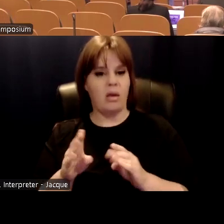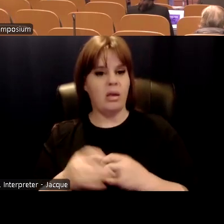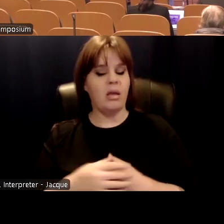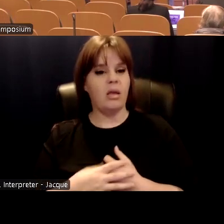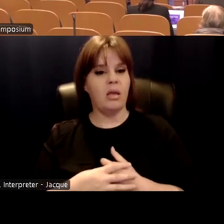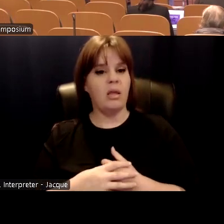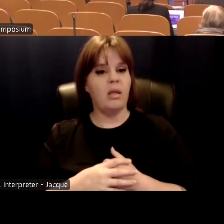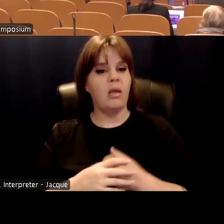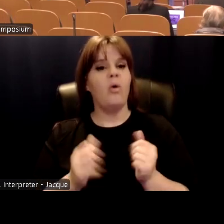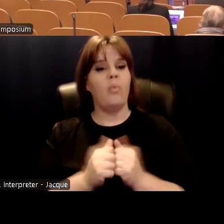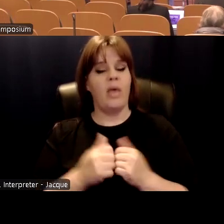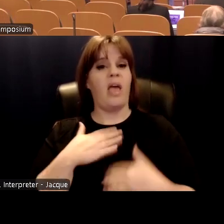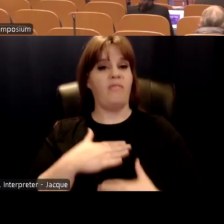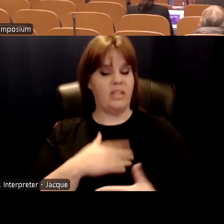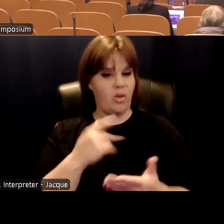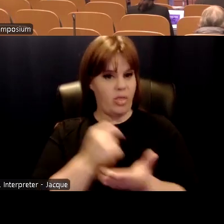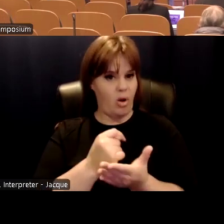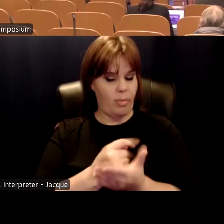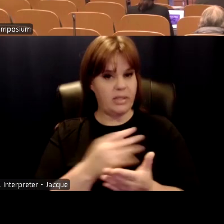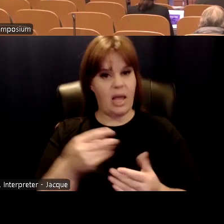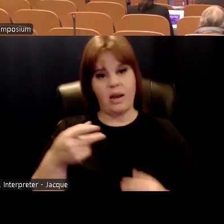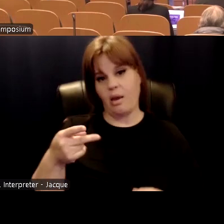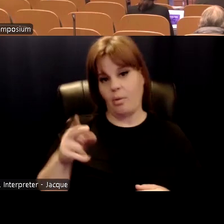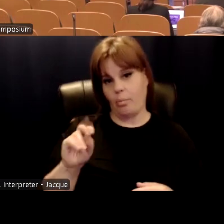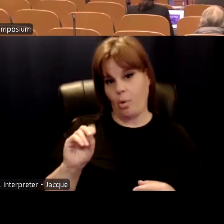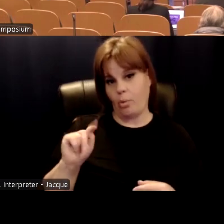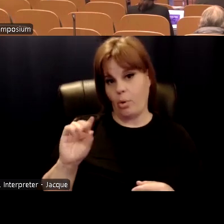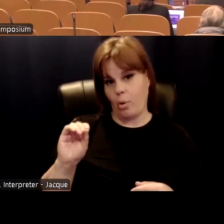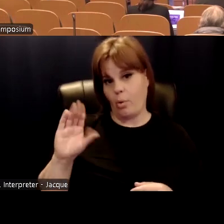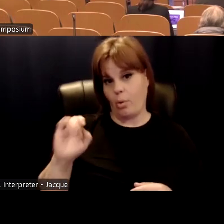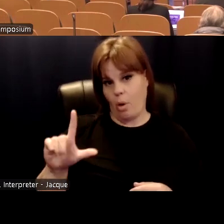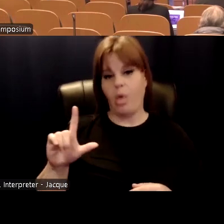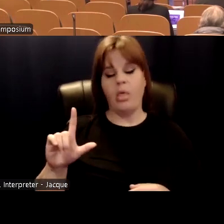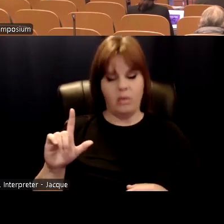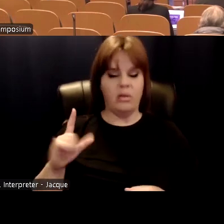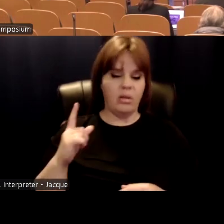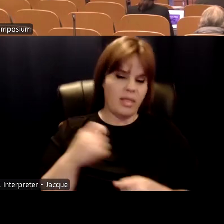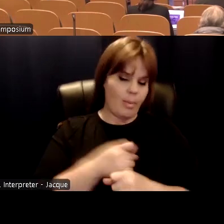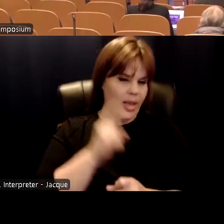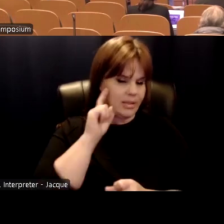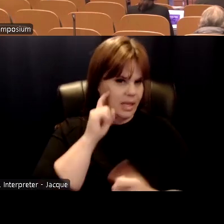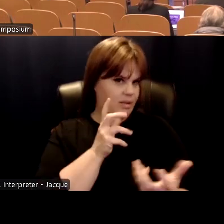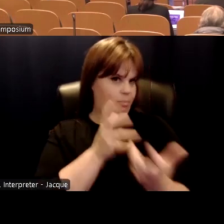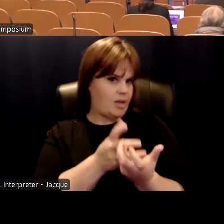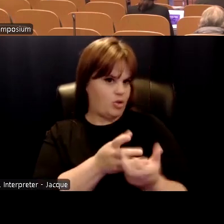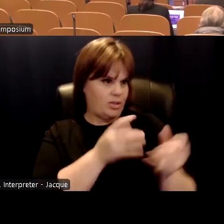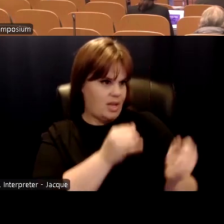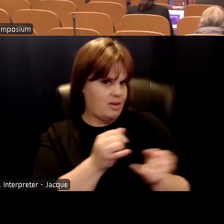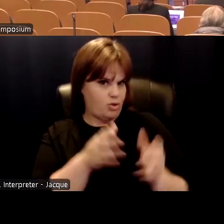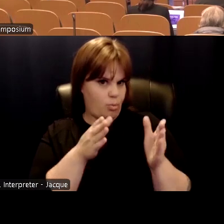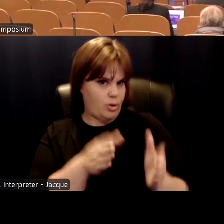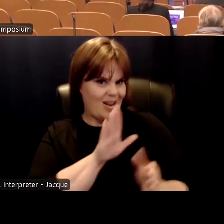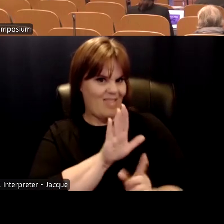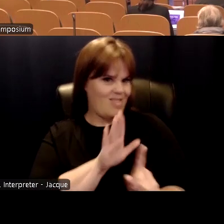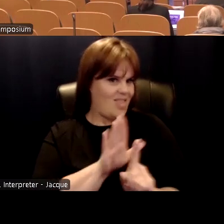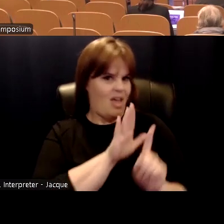with a physical therapist and with a protocol that makes sense for the individual person in terms of what their symptoms are. As